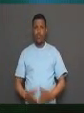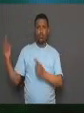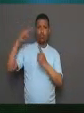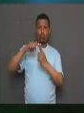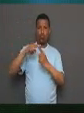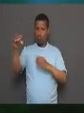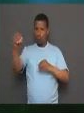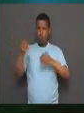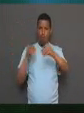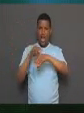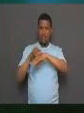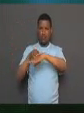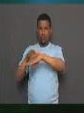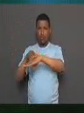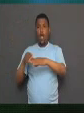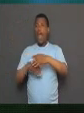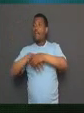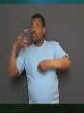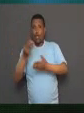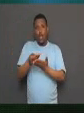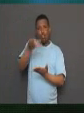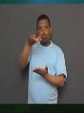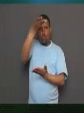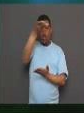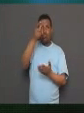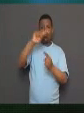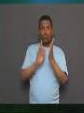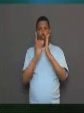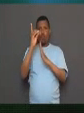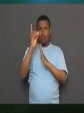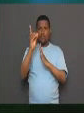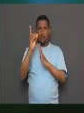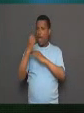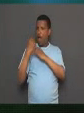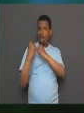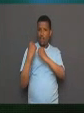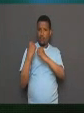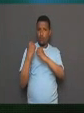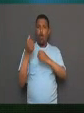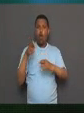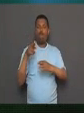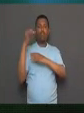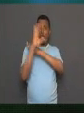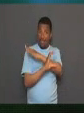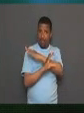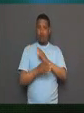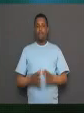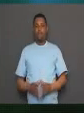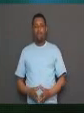to mobilize external resources to the development efforts of the country,